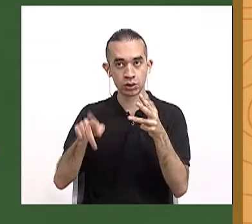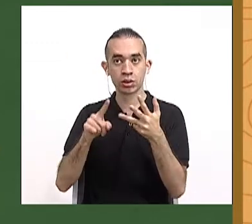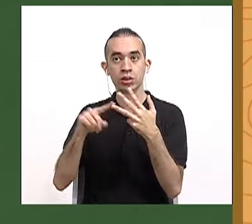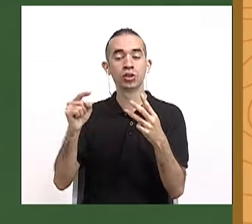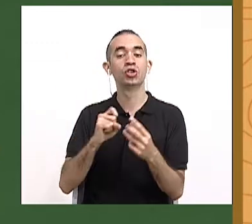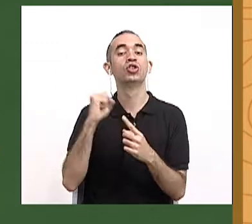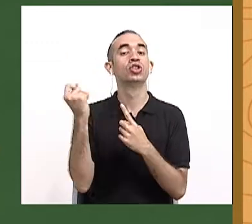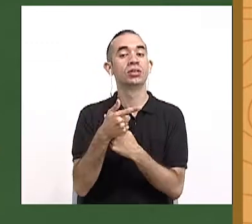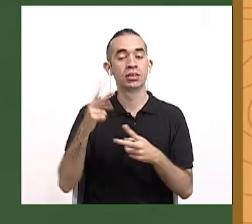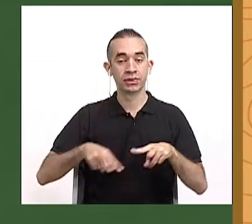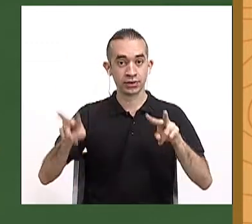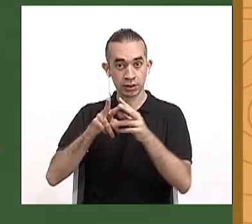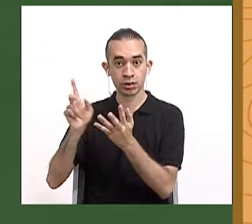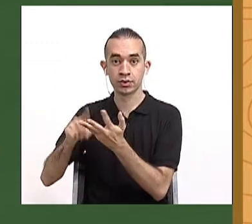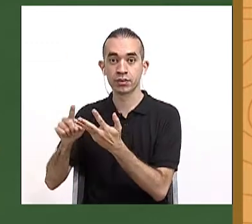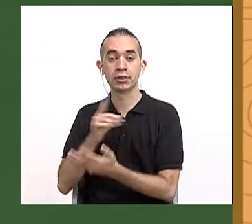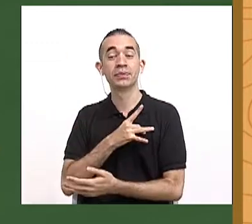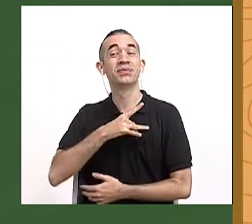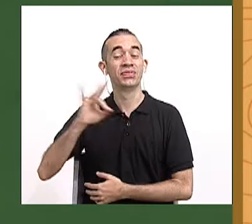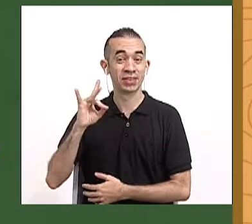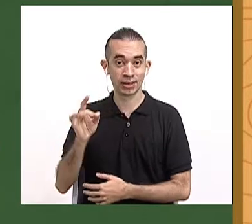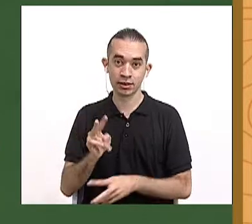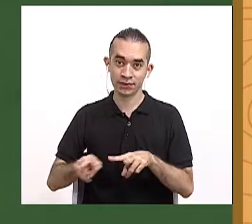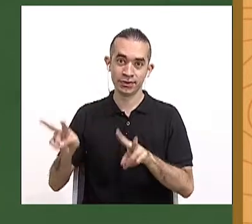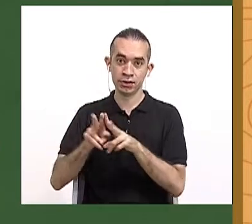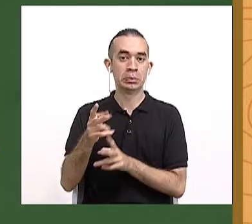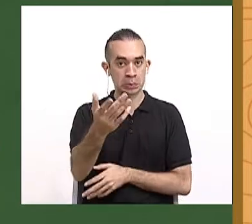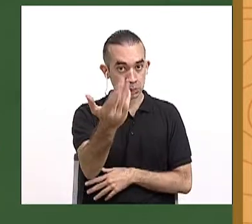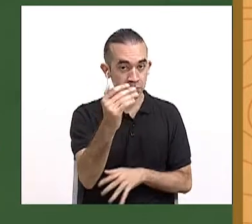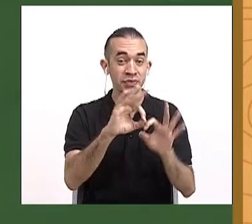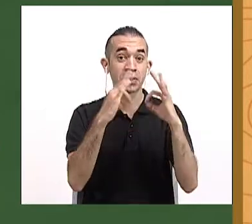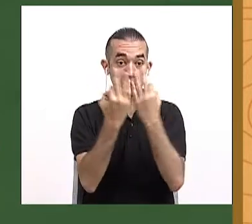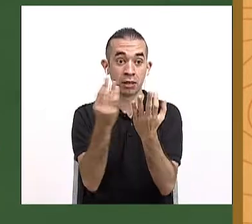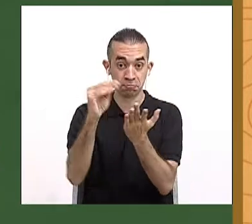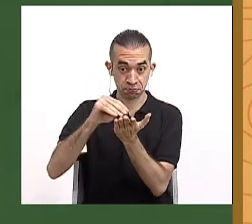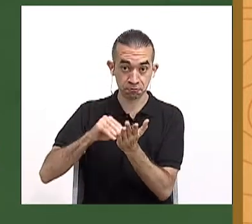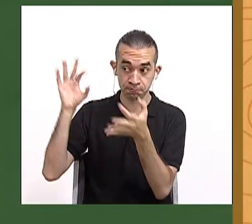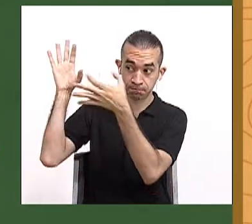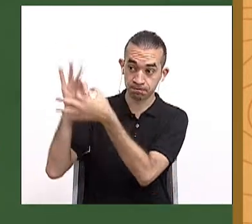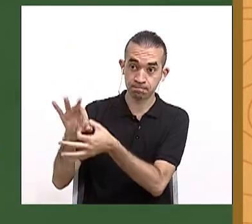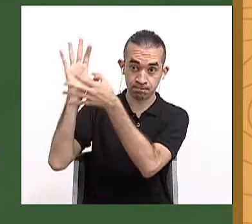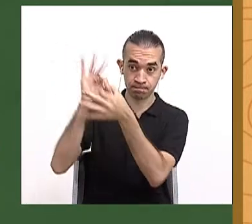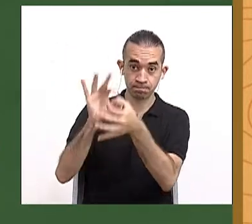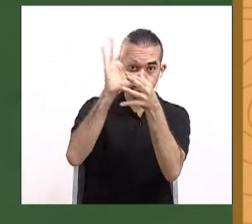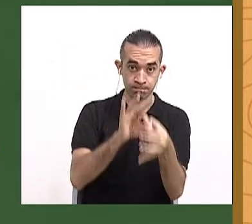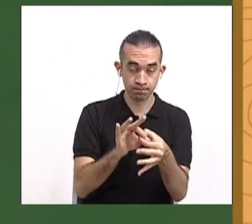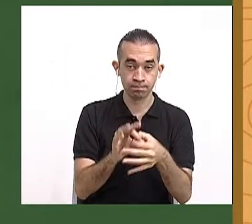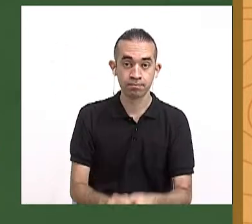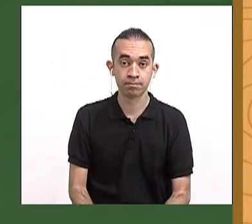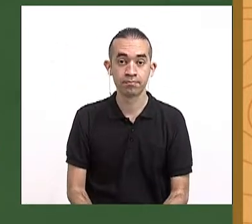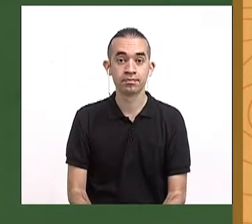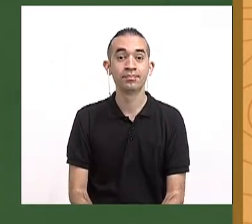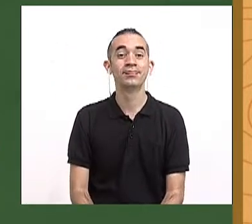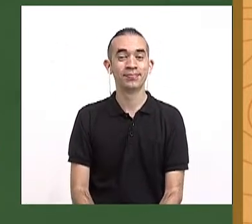values. Okay, come on, tell your family to complete it. Look at the different values.